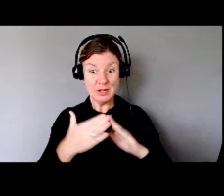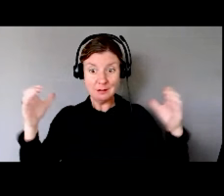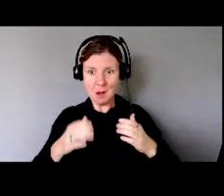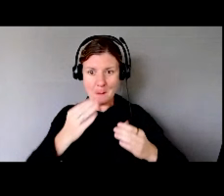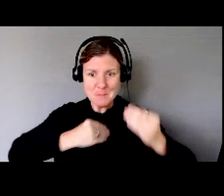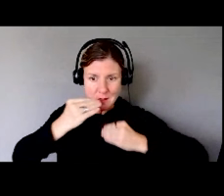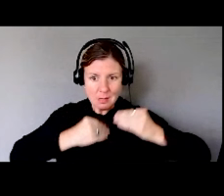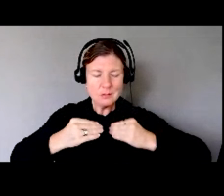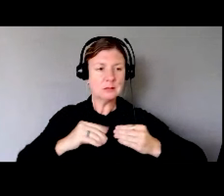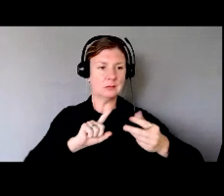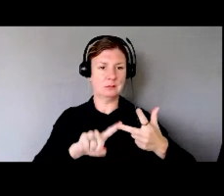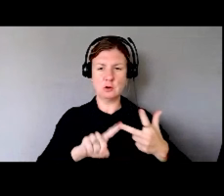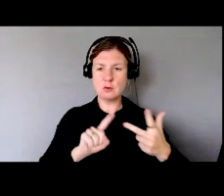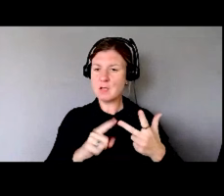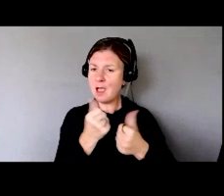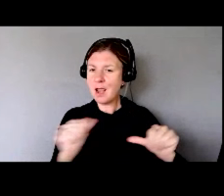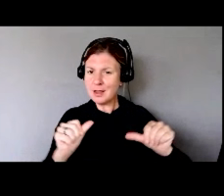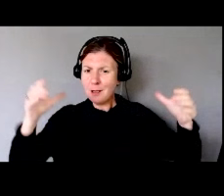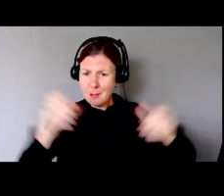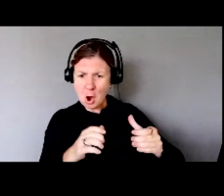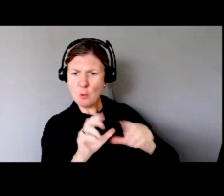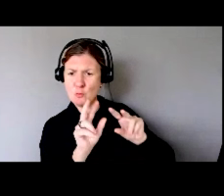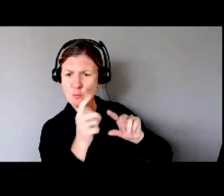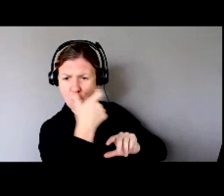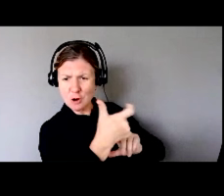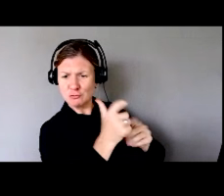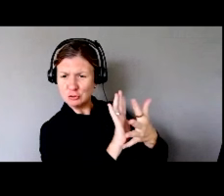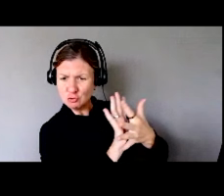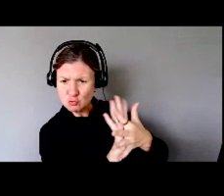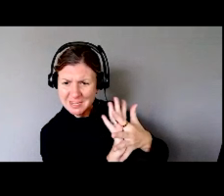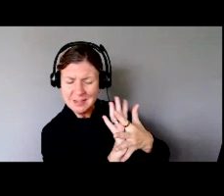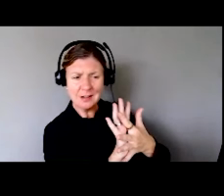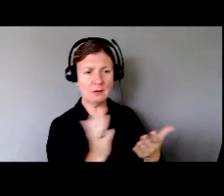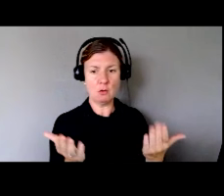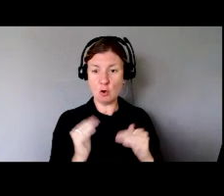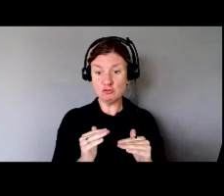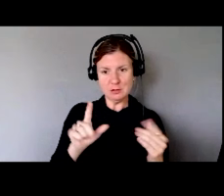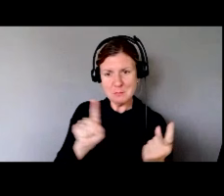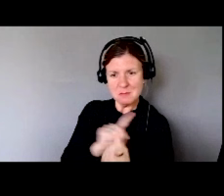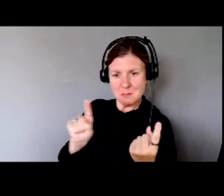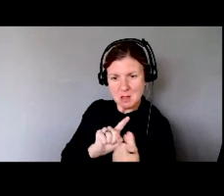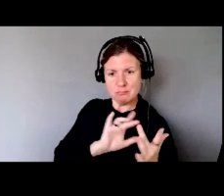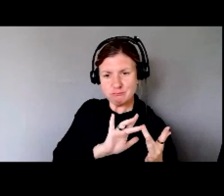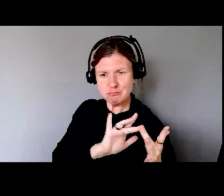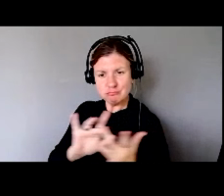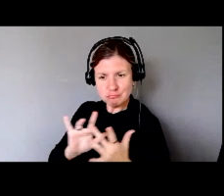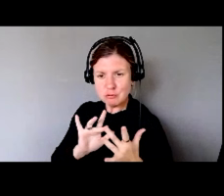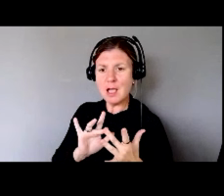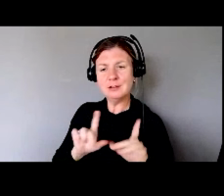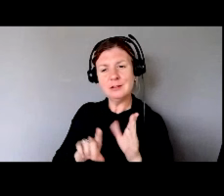screenings, or any sort of opportunity where the artist can meet people from the community, form relationships, and establish